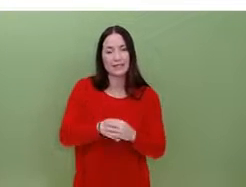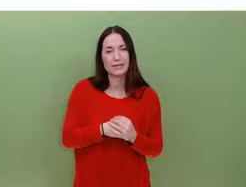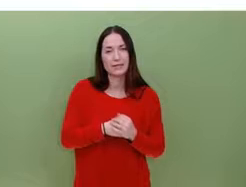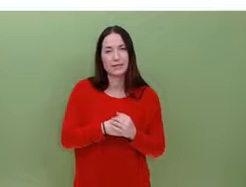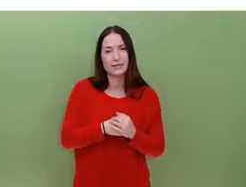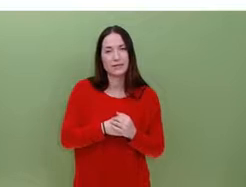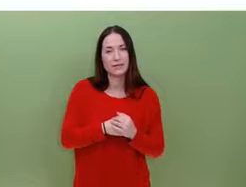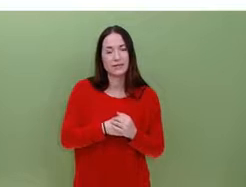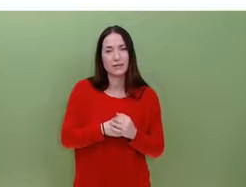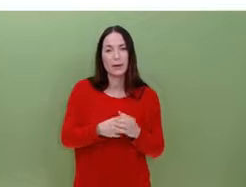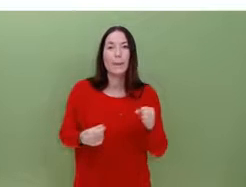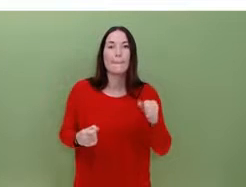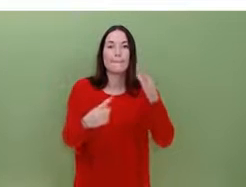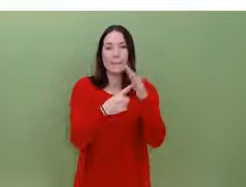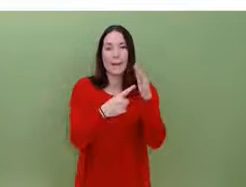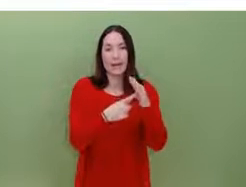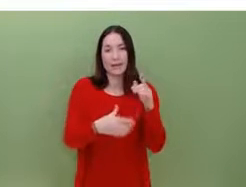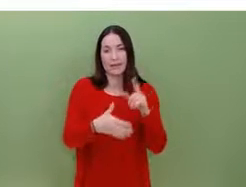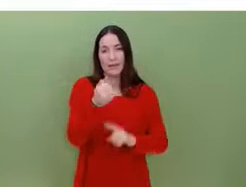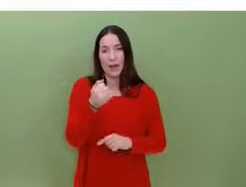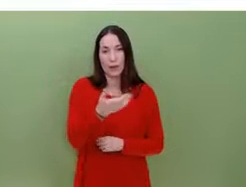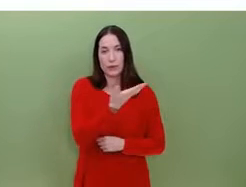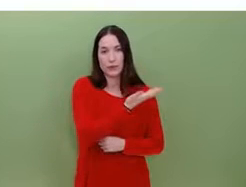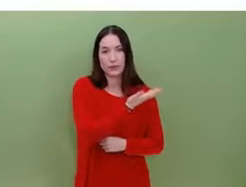The headlines are that